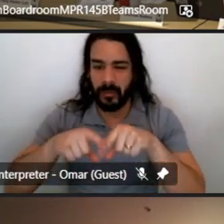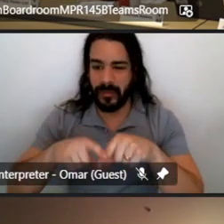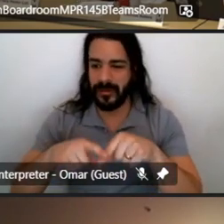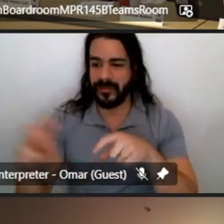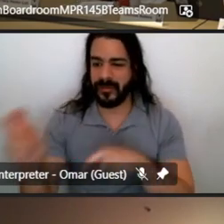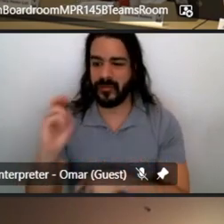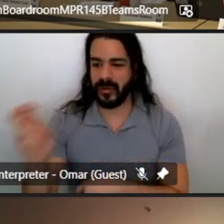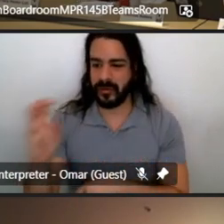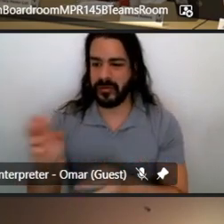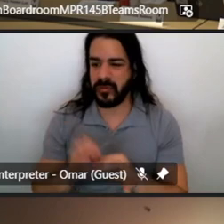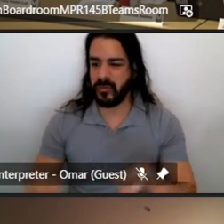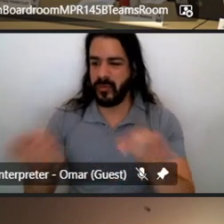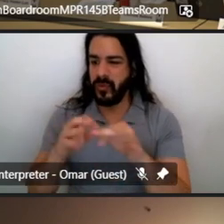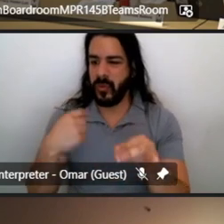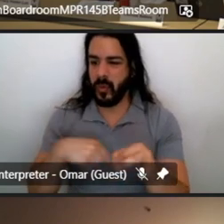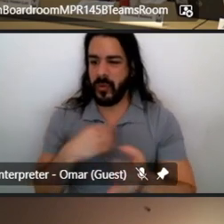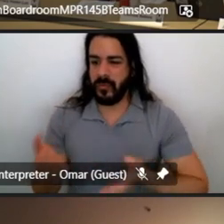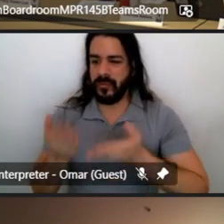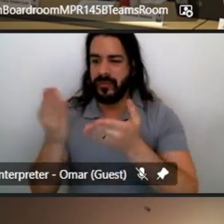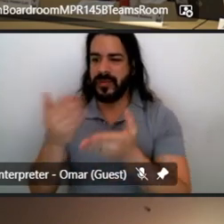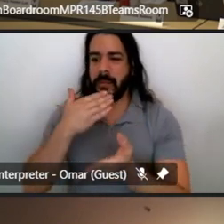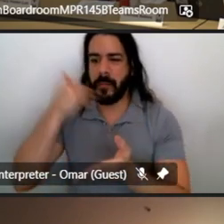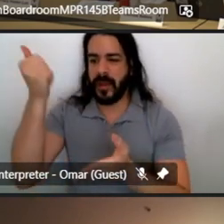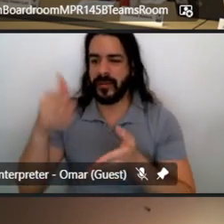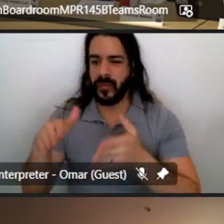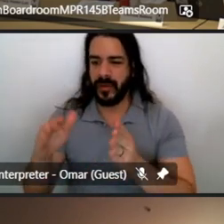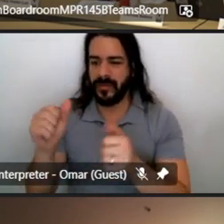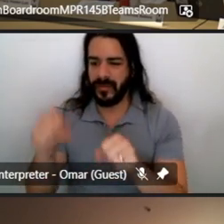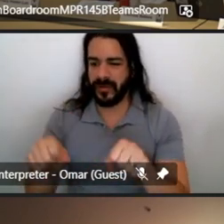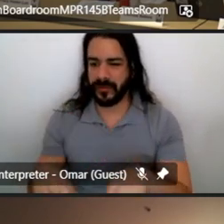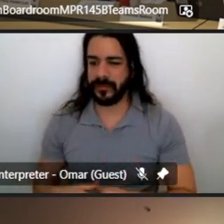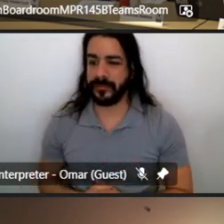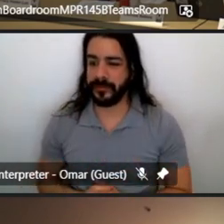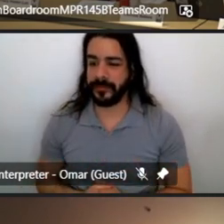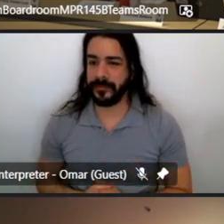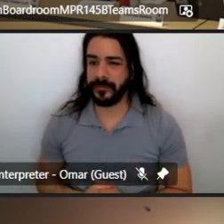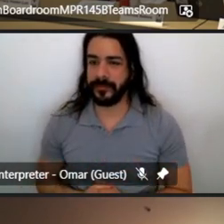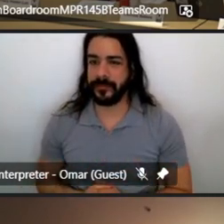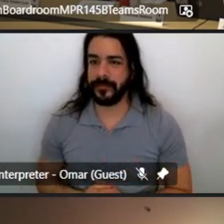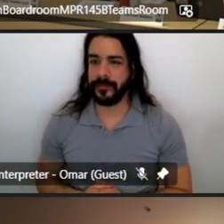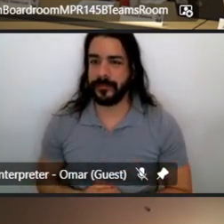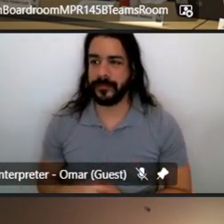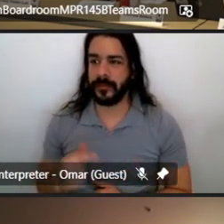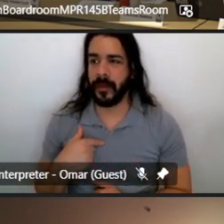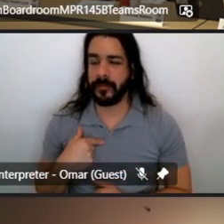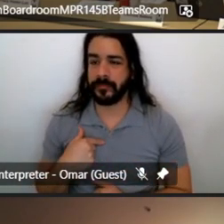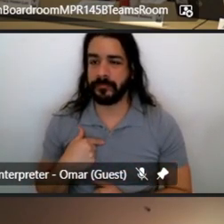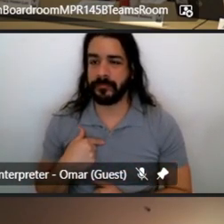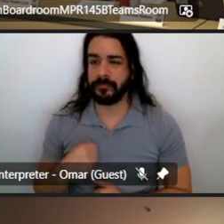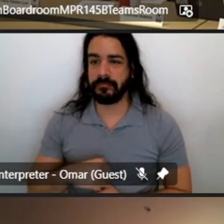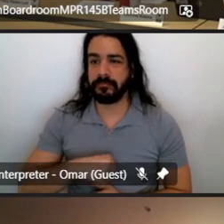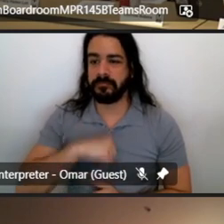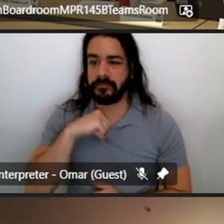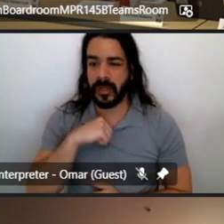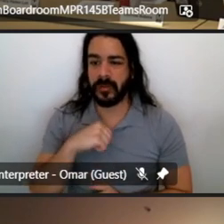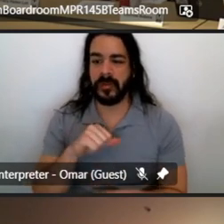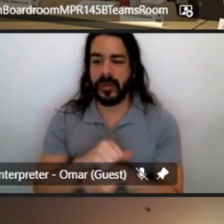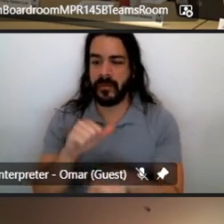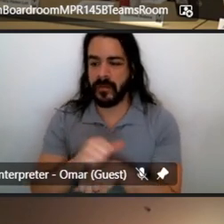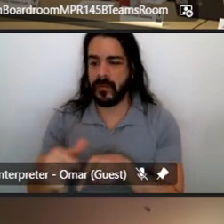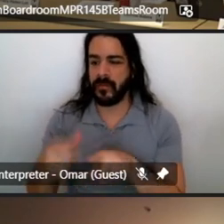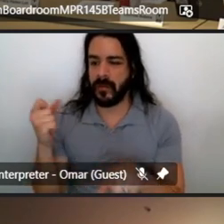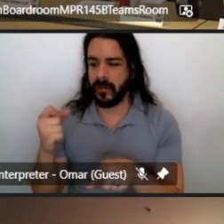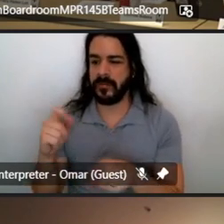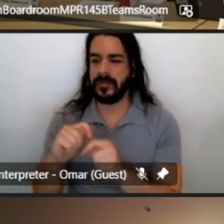do, and our goal is to do it in the most equitable, sustainable way possible. I'm really proud of the effort the team has made in taking input in the